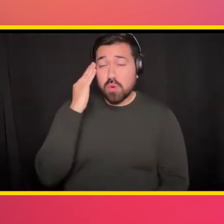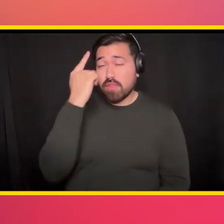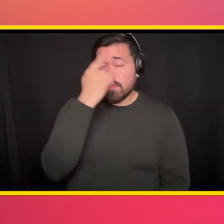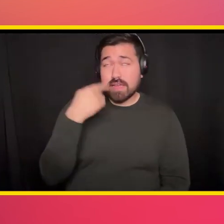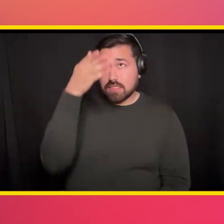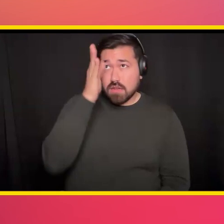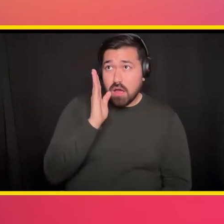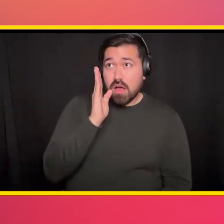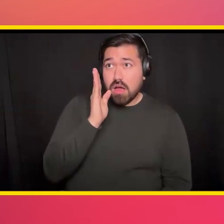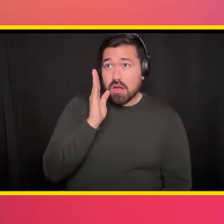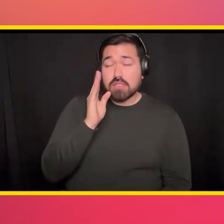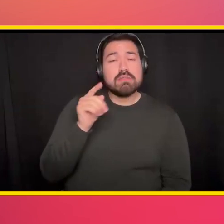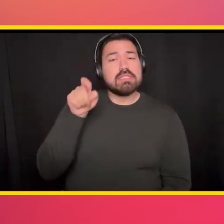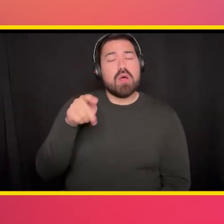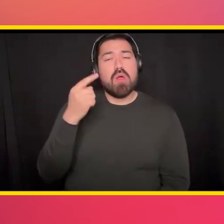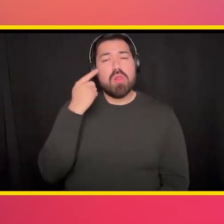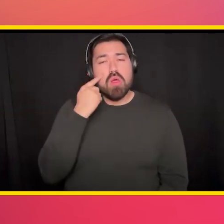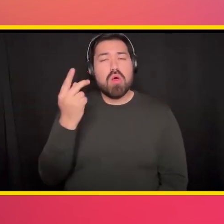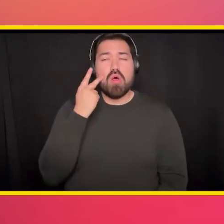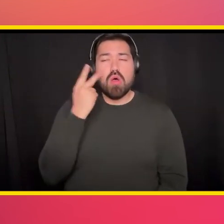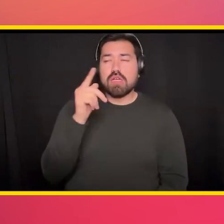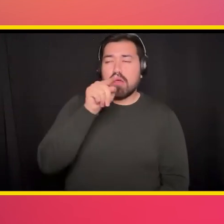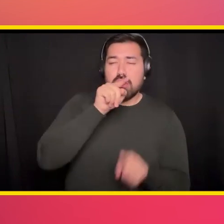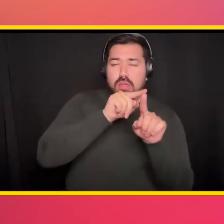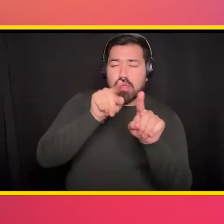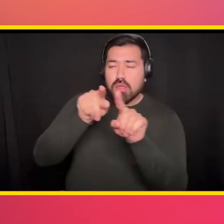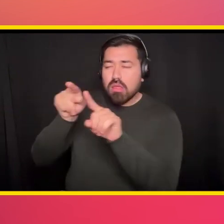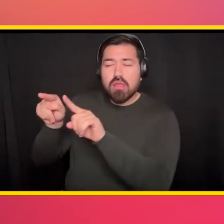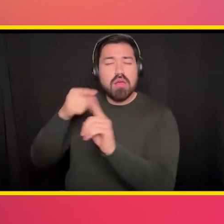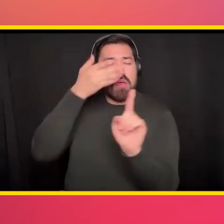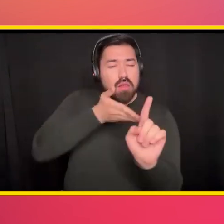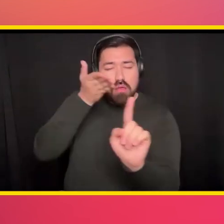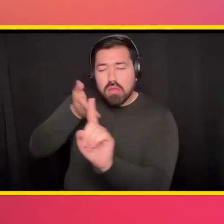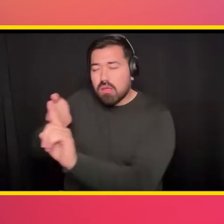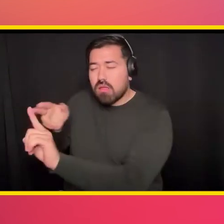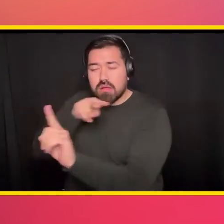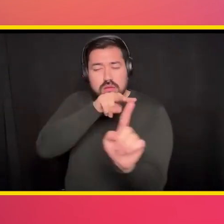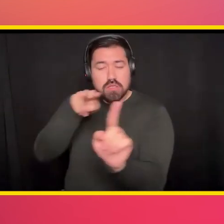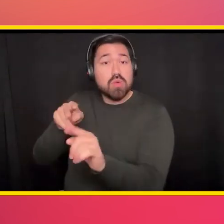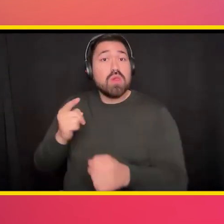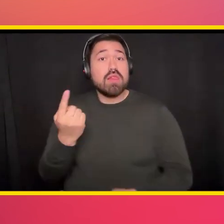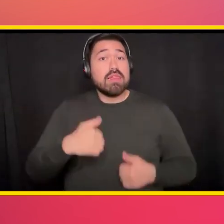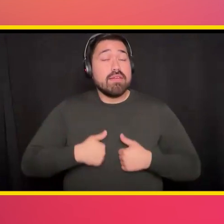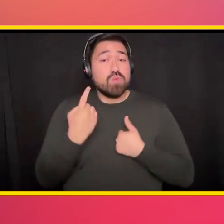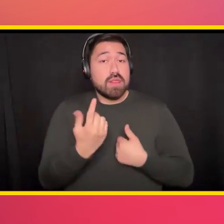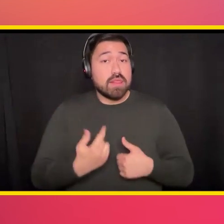every face, right? To live one's life practicing that,